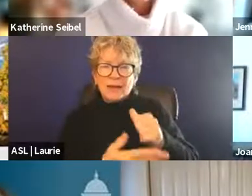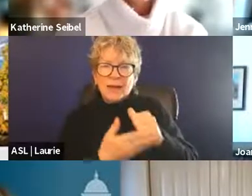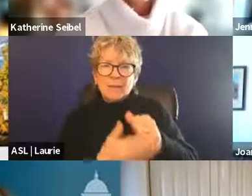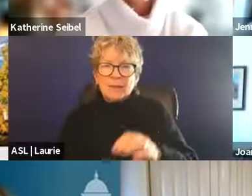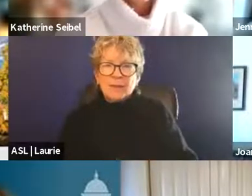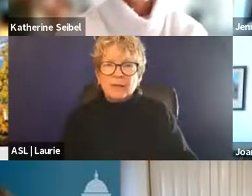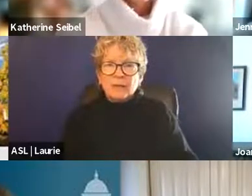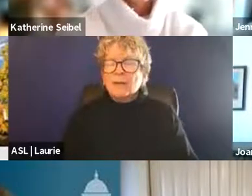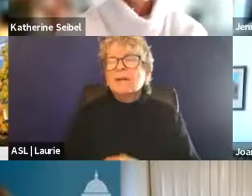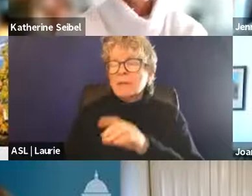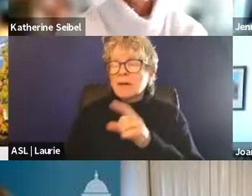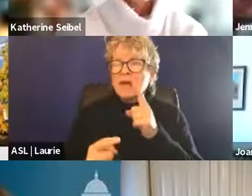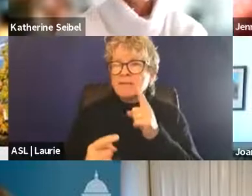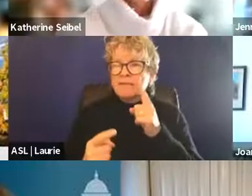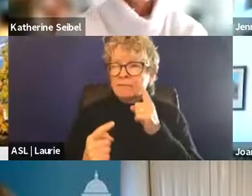in the end.